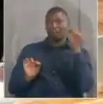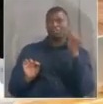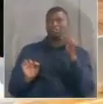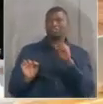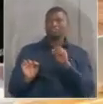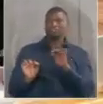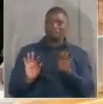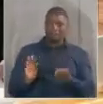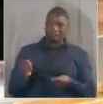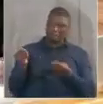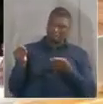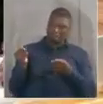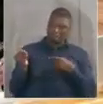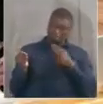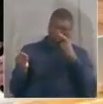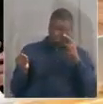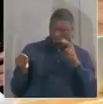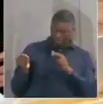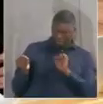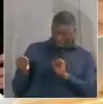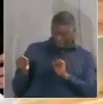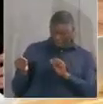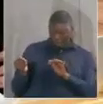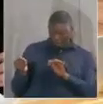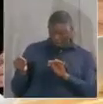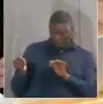note, as I understand it correctly,